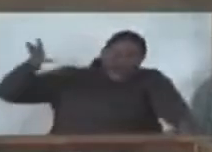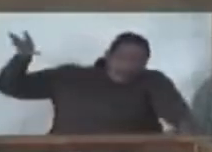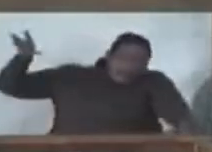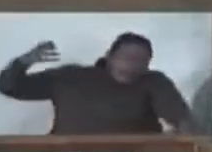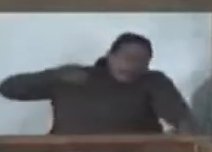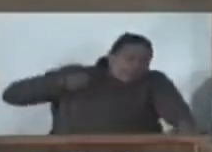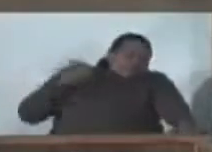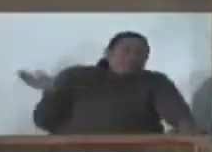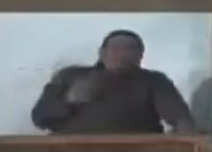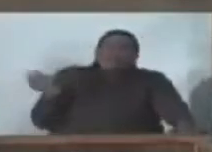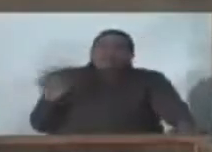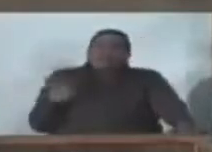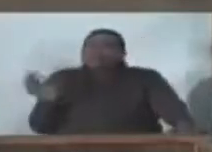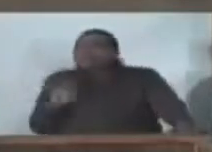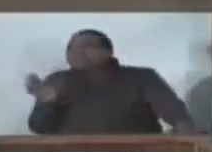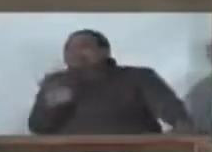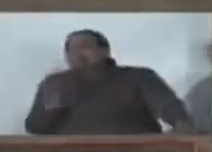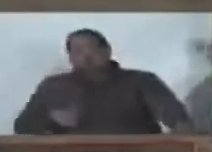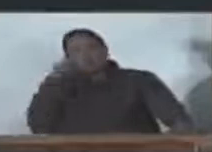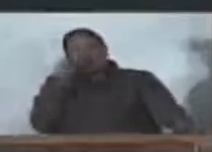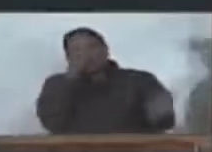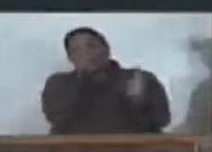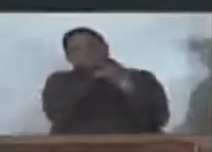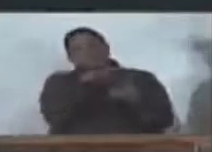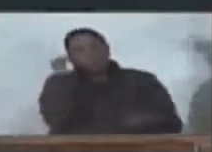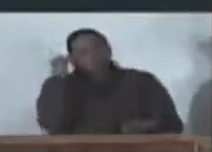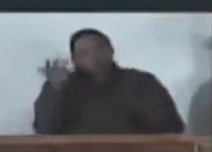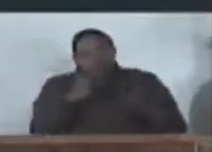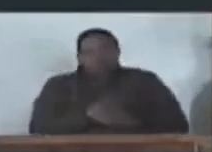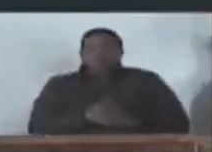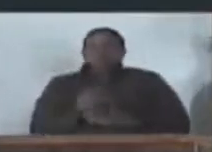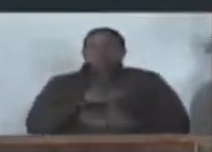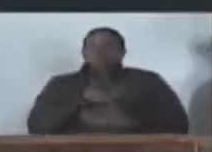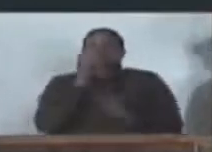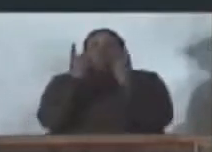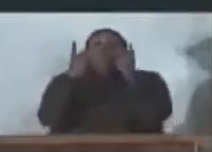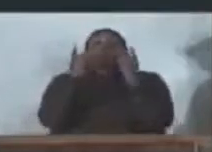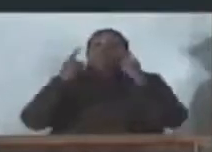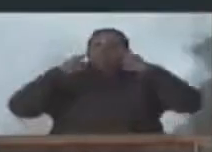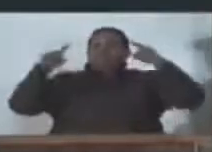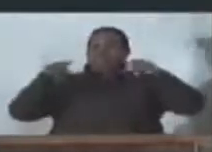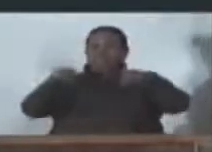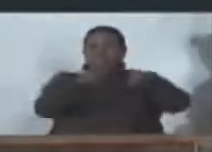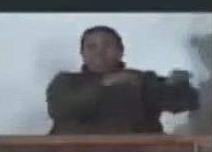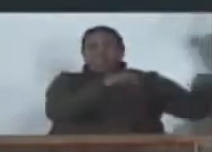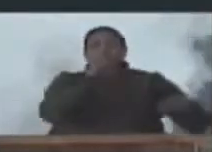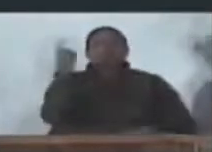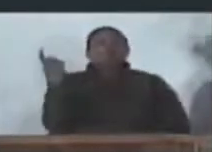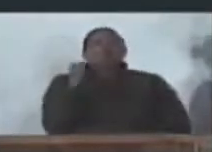and punished. In my view, Mr. Speaker, successful prosecutions will not only